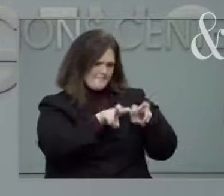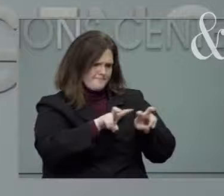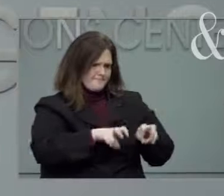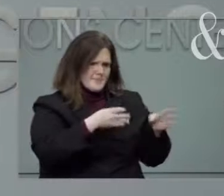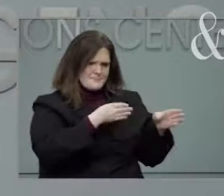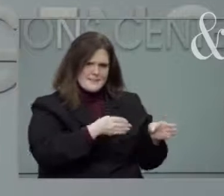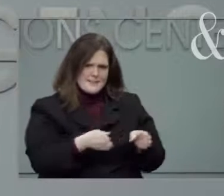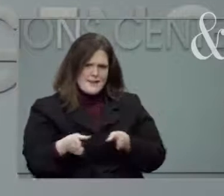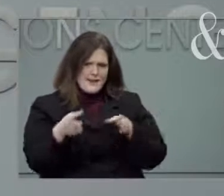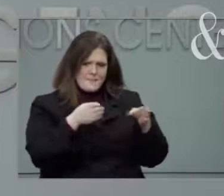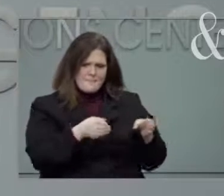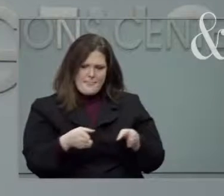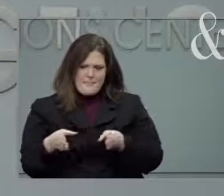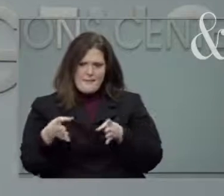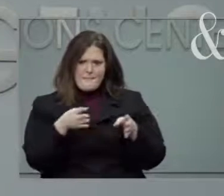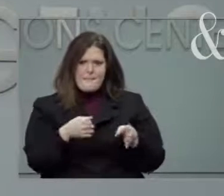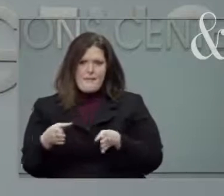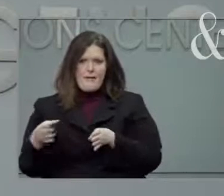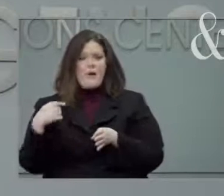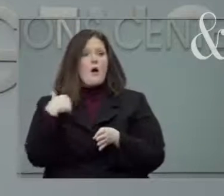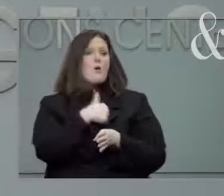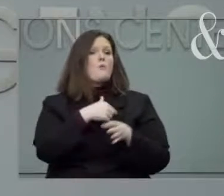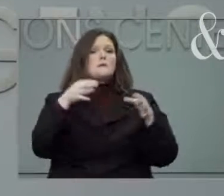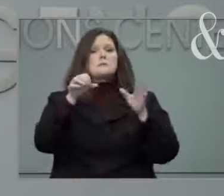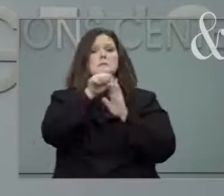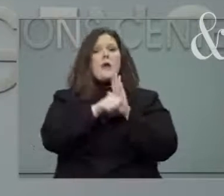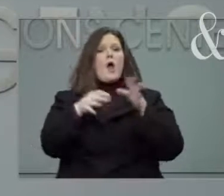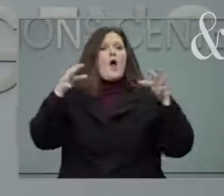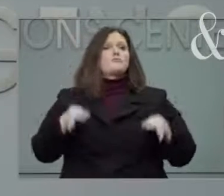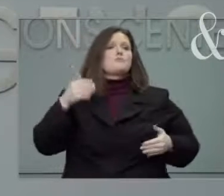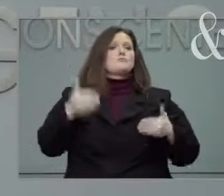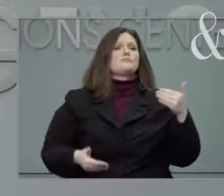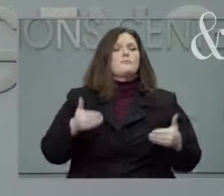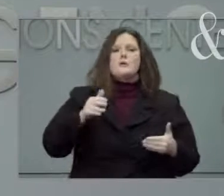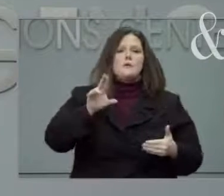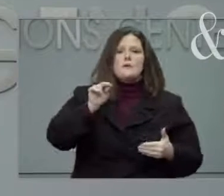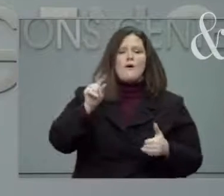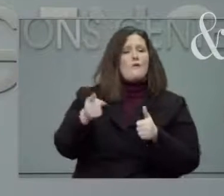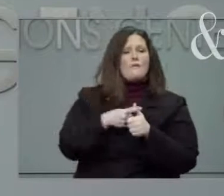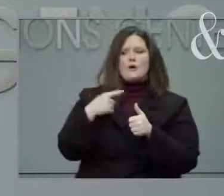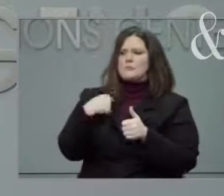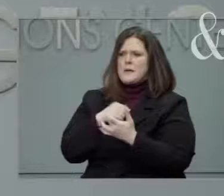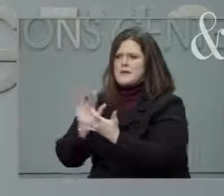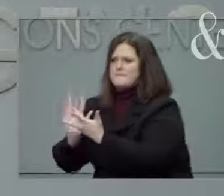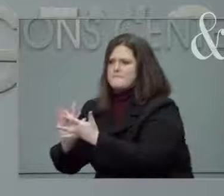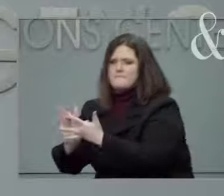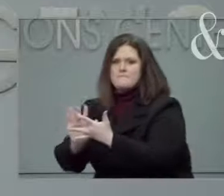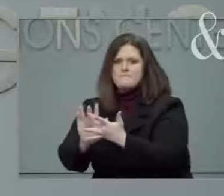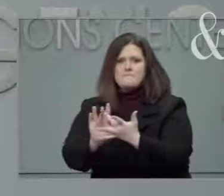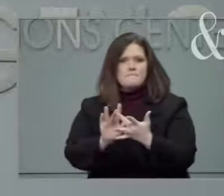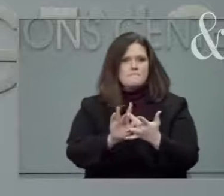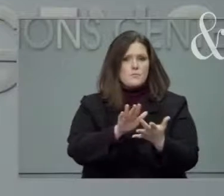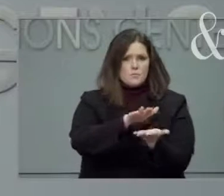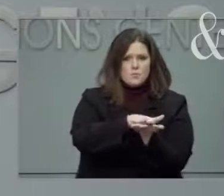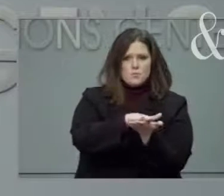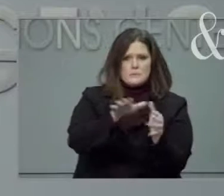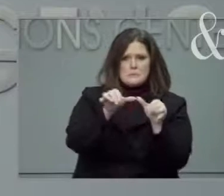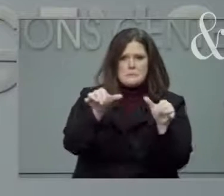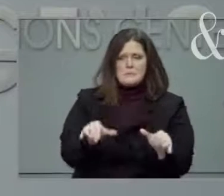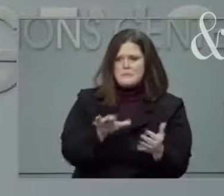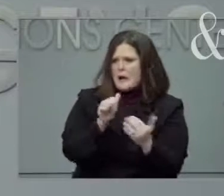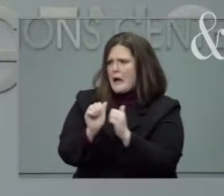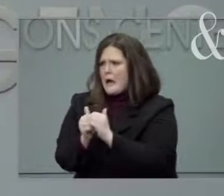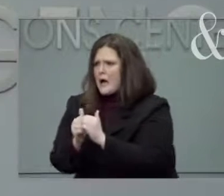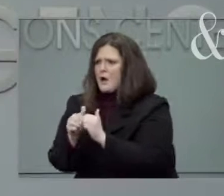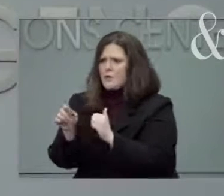getting input from our schools and our childcare workers, as well as our vaccinating providers. And I think there's going to be a range of ways in which